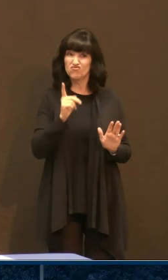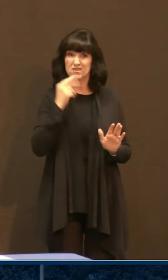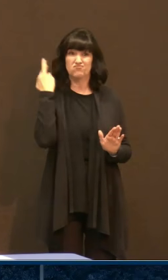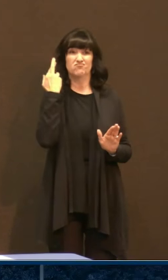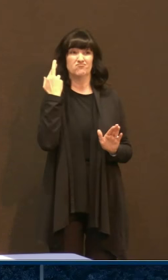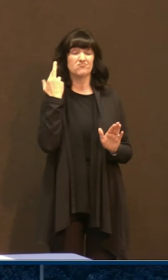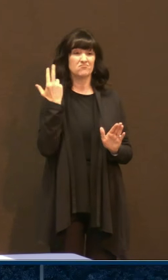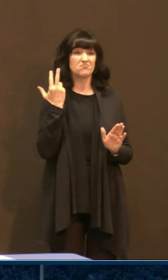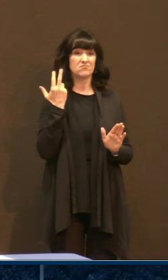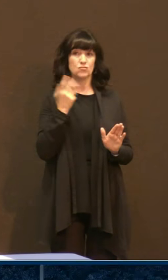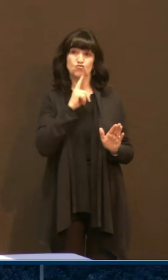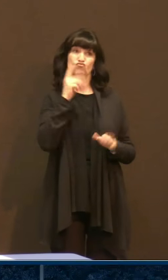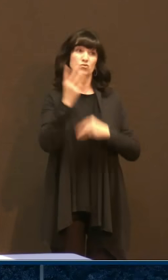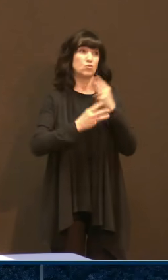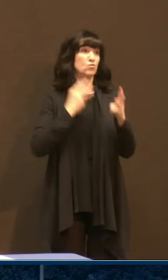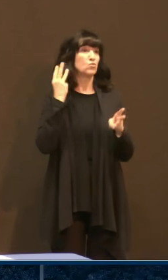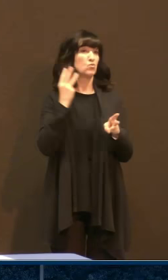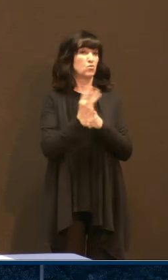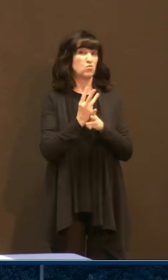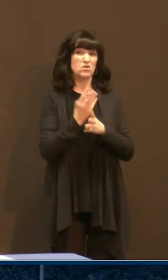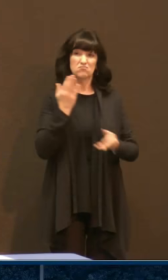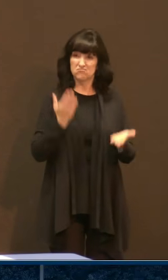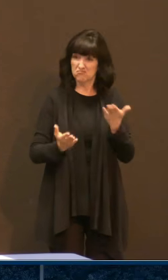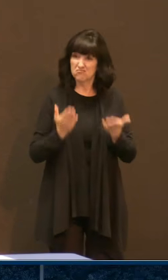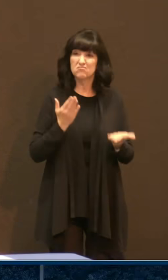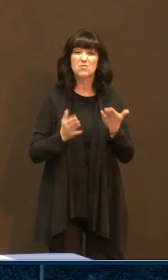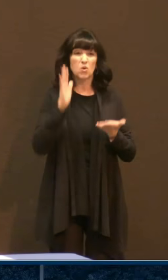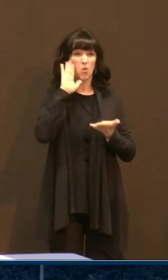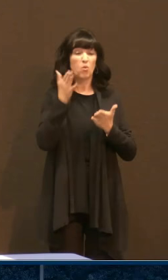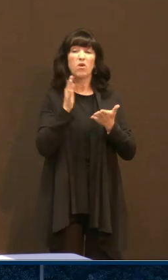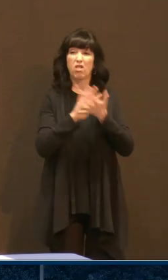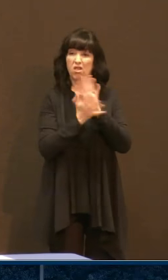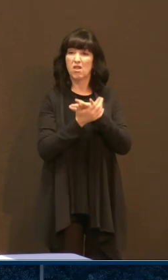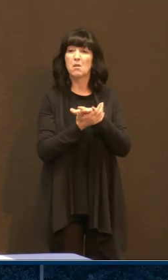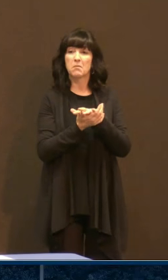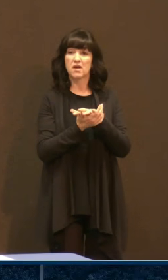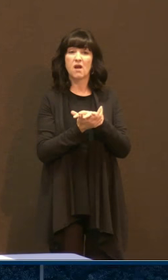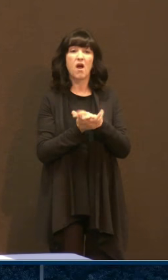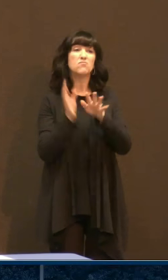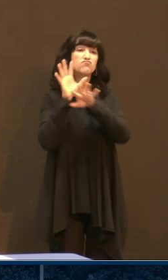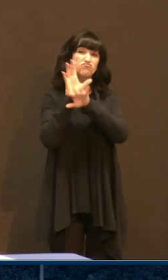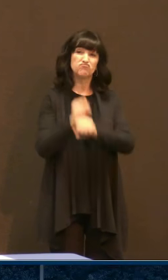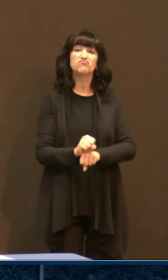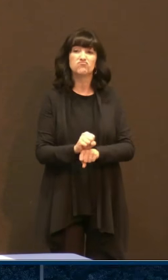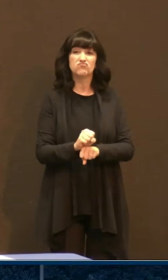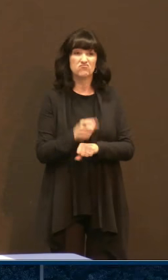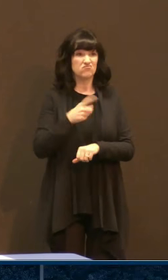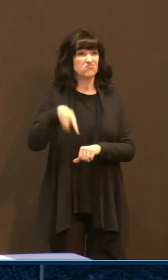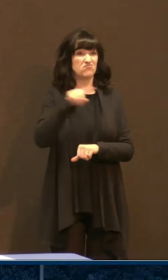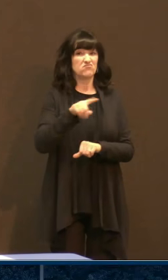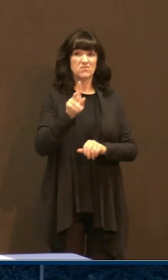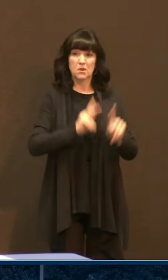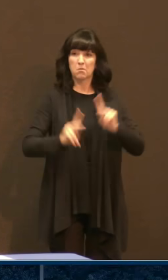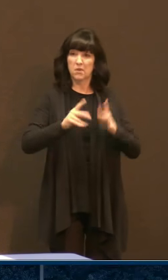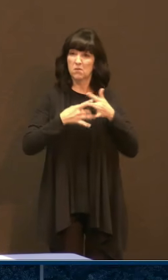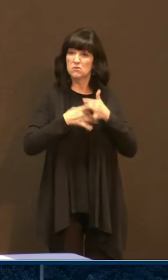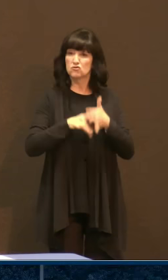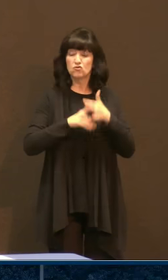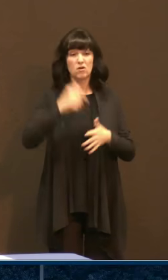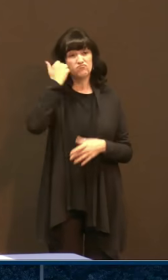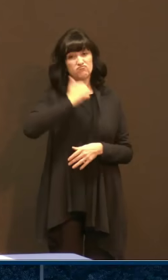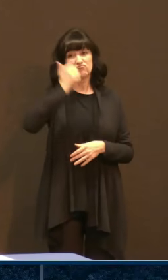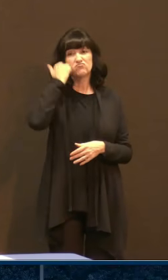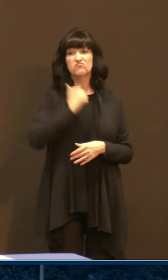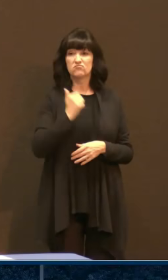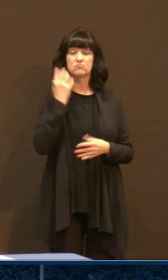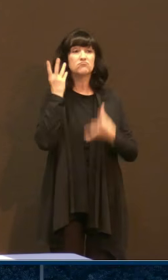so it's important for people to just start thinking about what you would be comfortable wearing on a regular basis when you are out